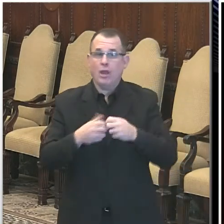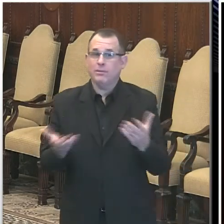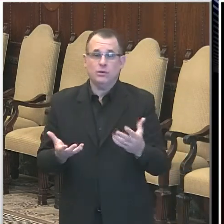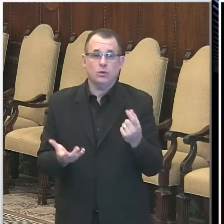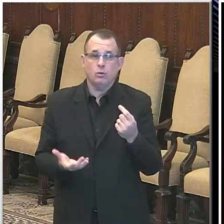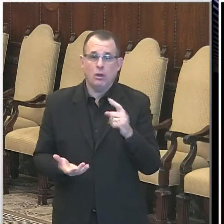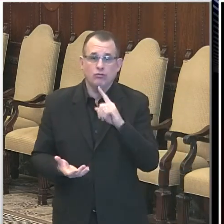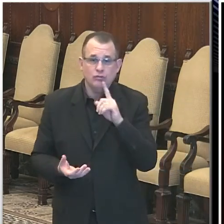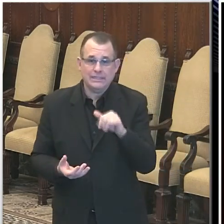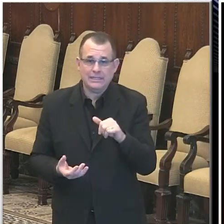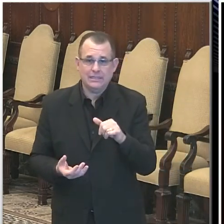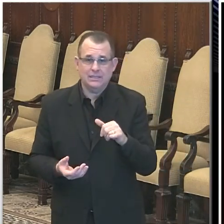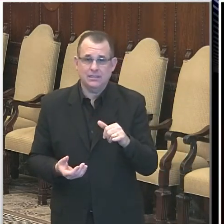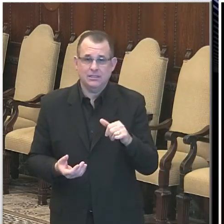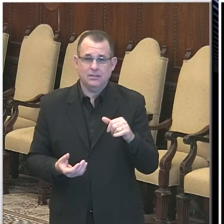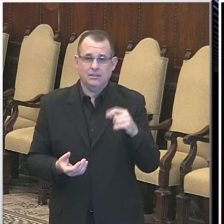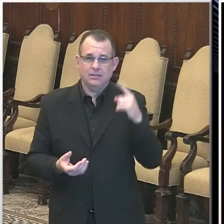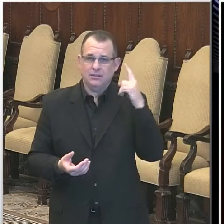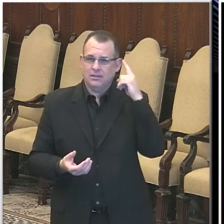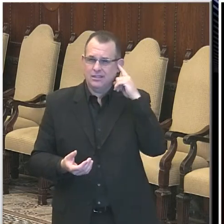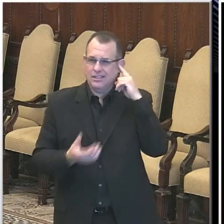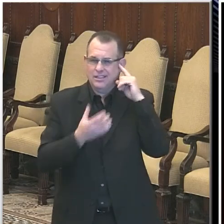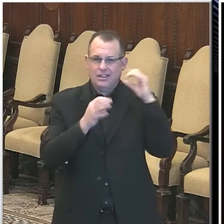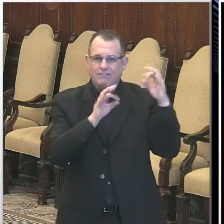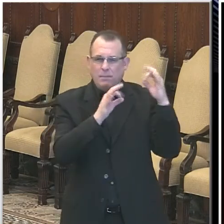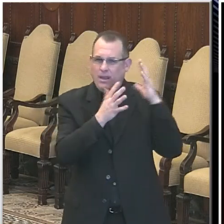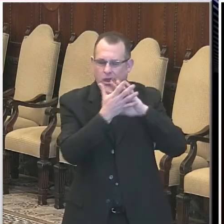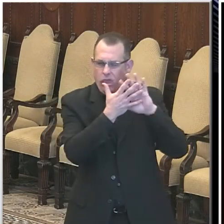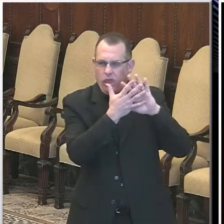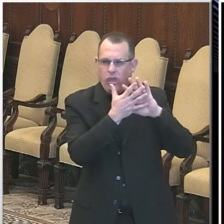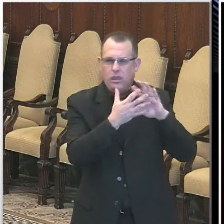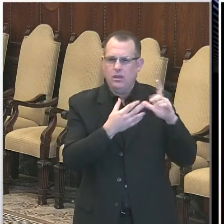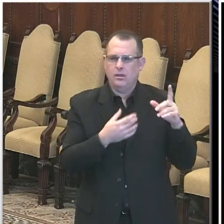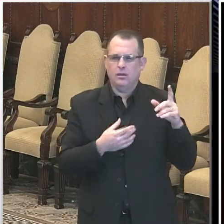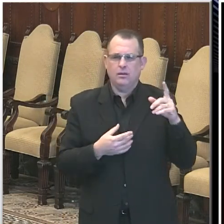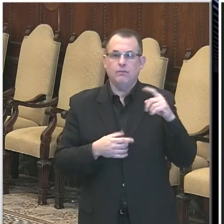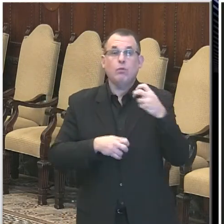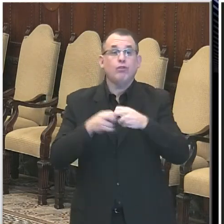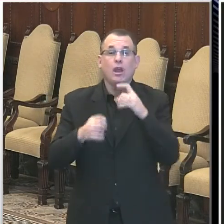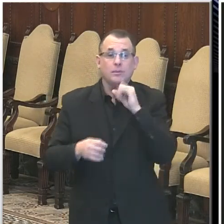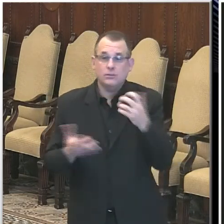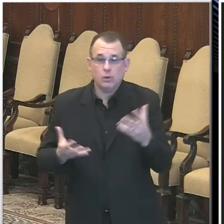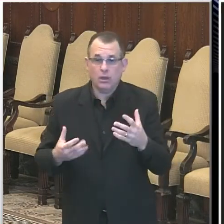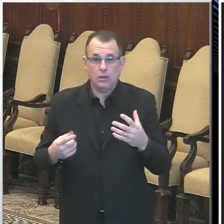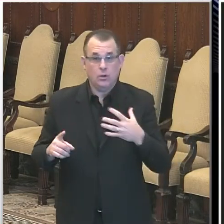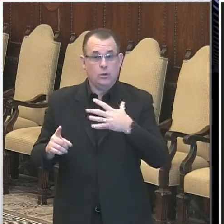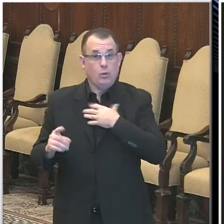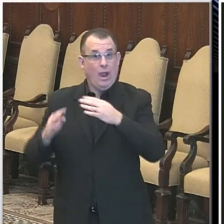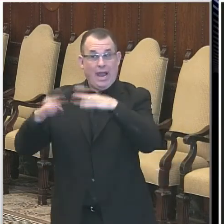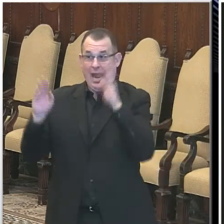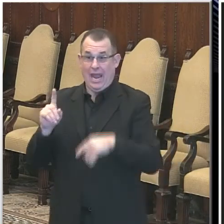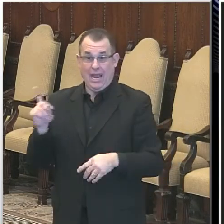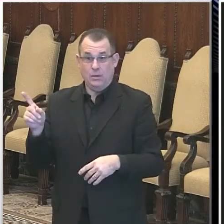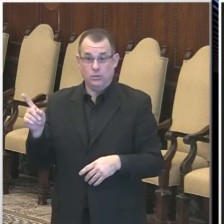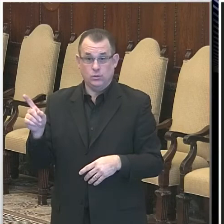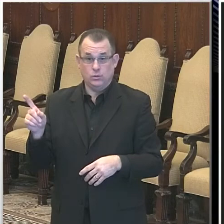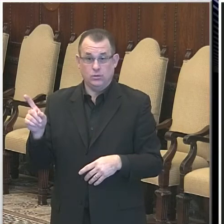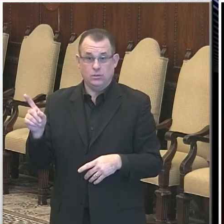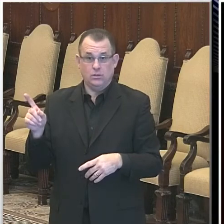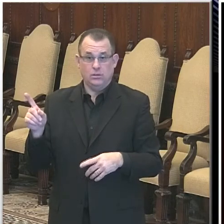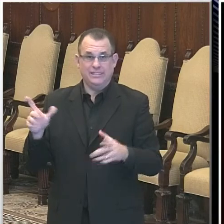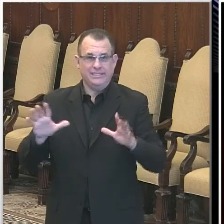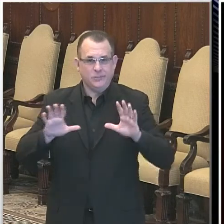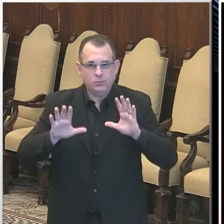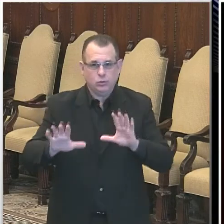the White House and now from the State House, this race to open put us back significantly in August or